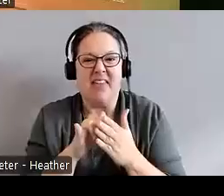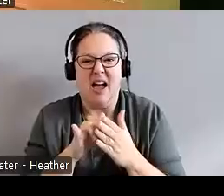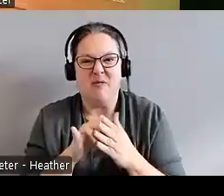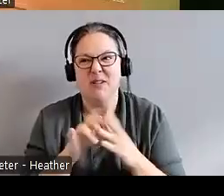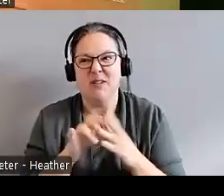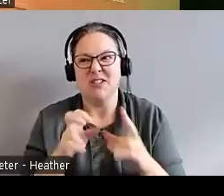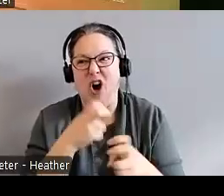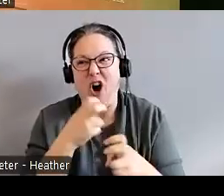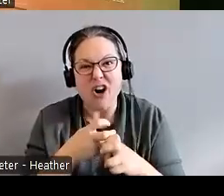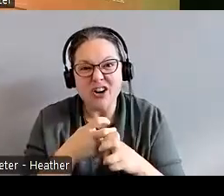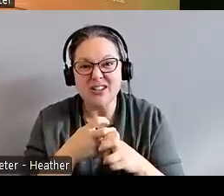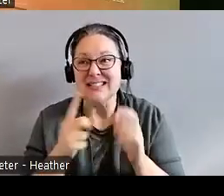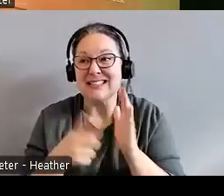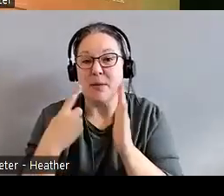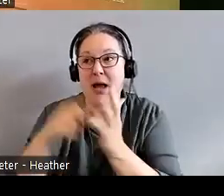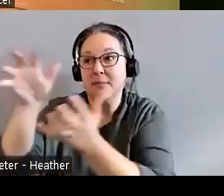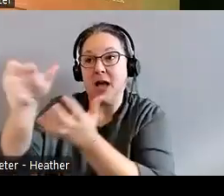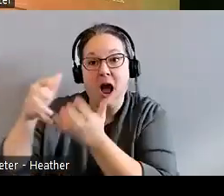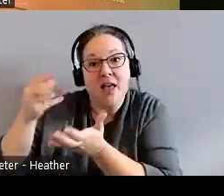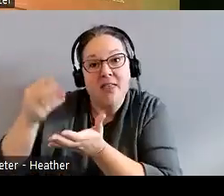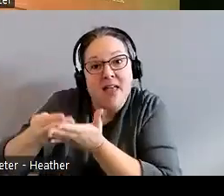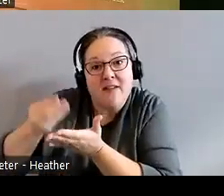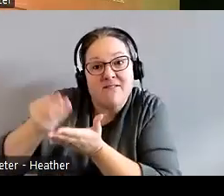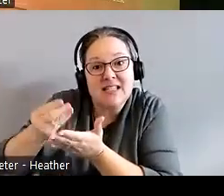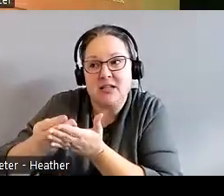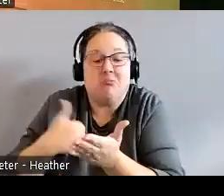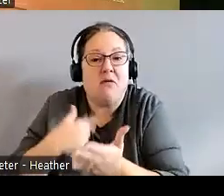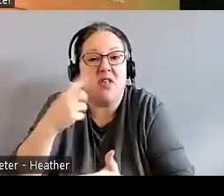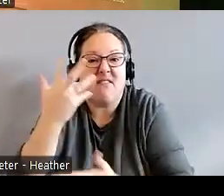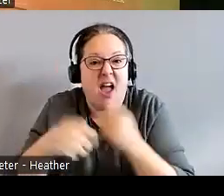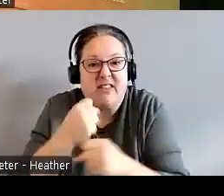funded, let's say for 5 years,